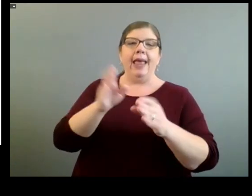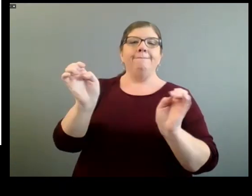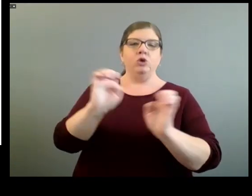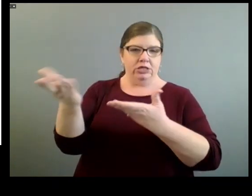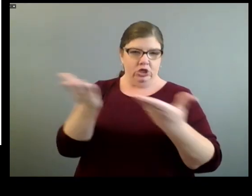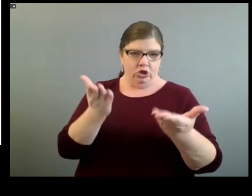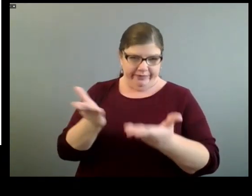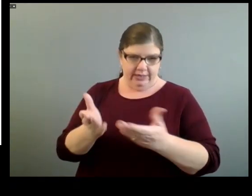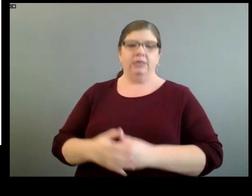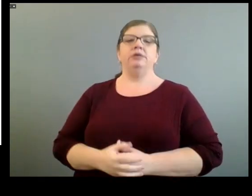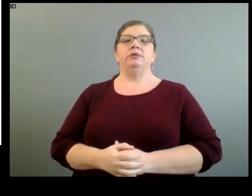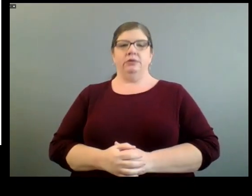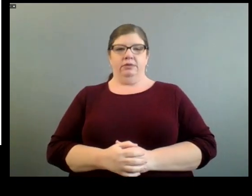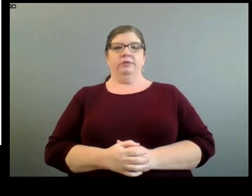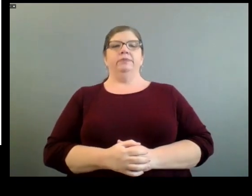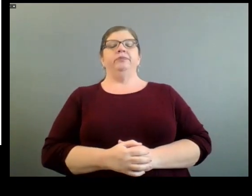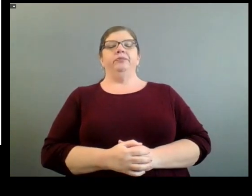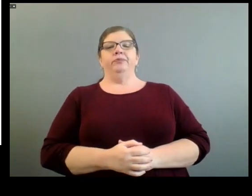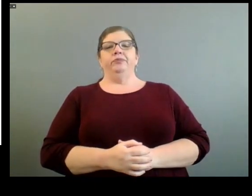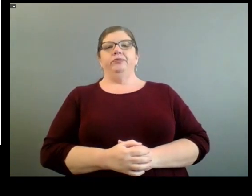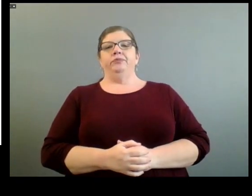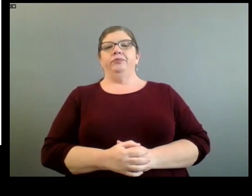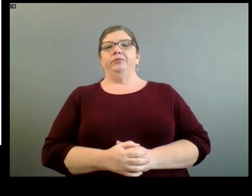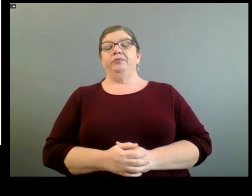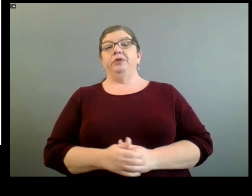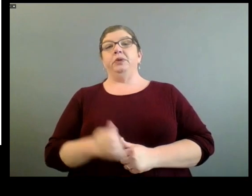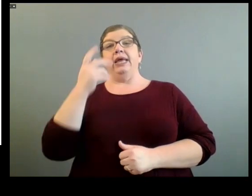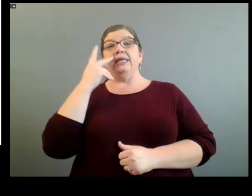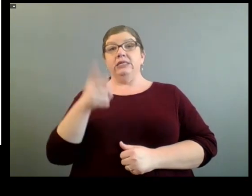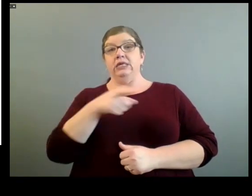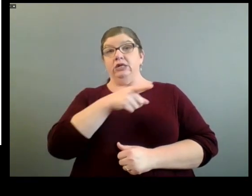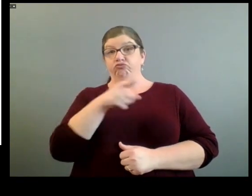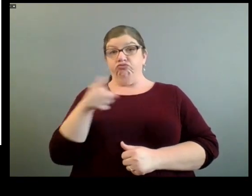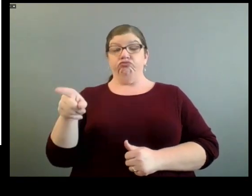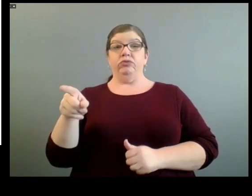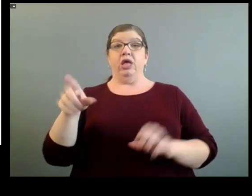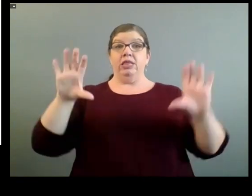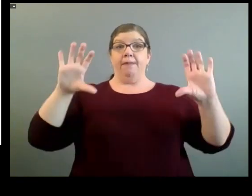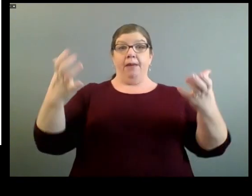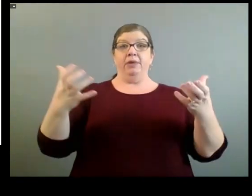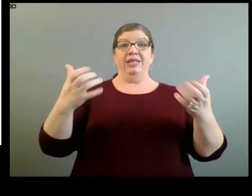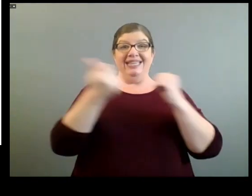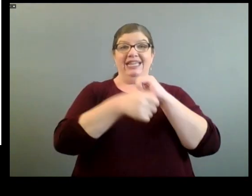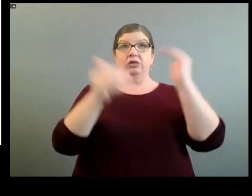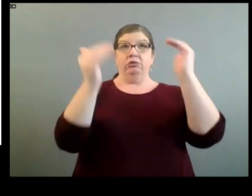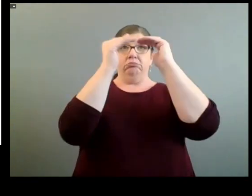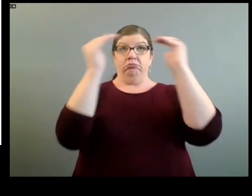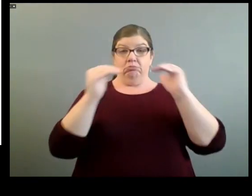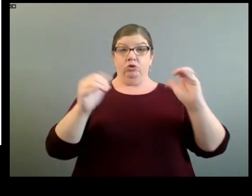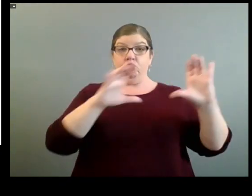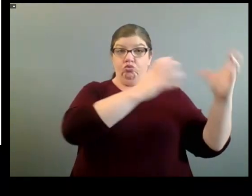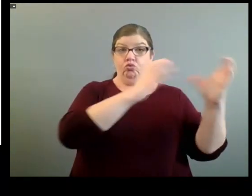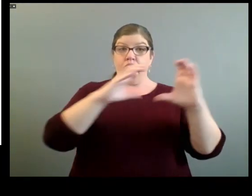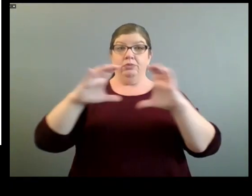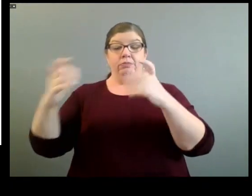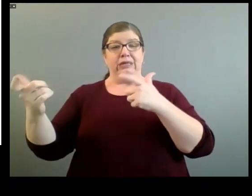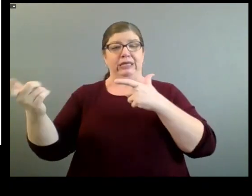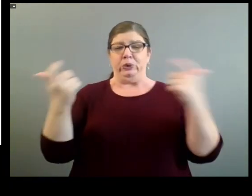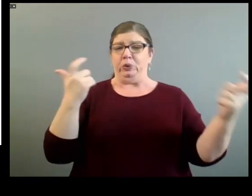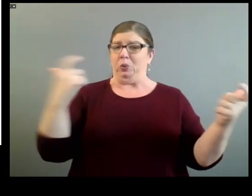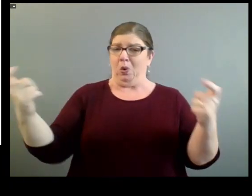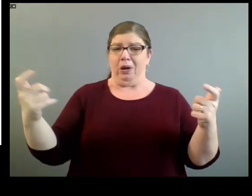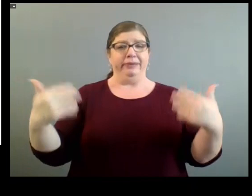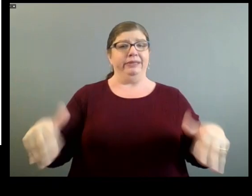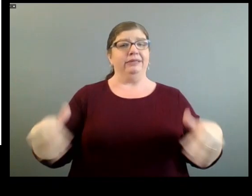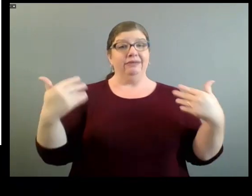services. As you can see, the population of each tier and grouping is enormous,